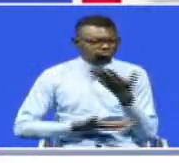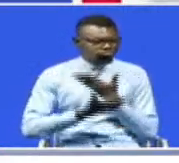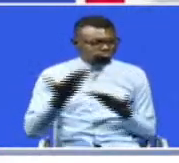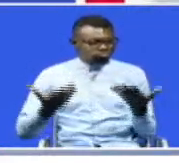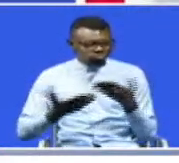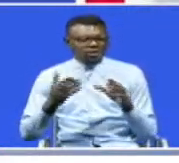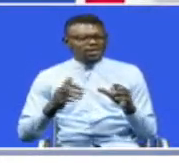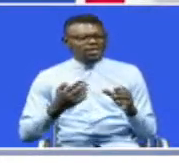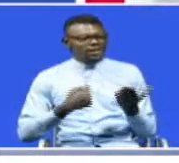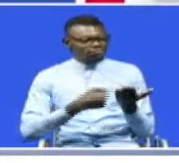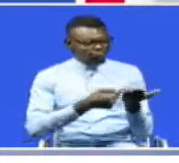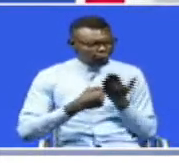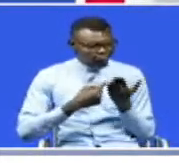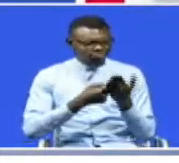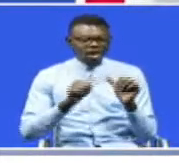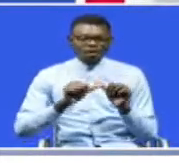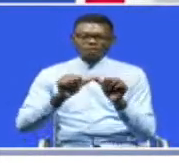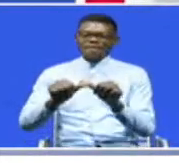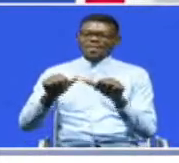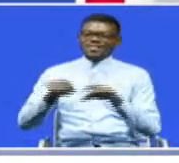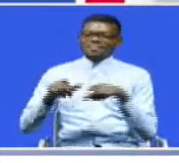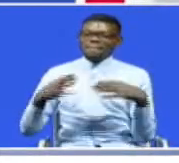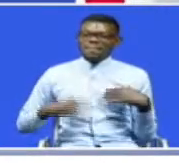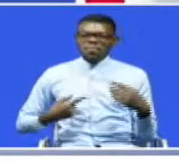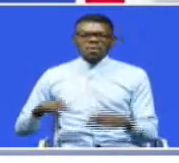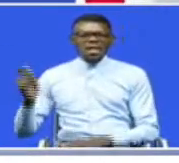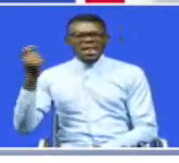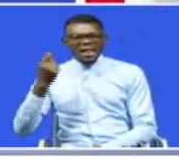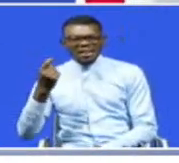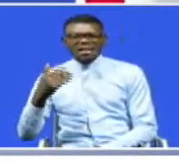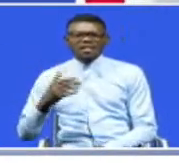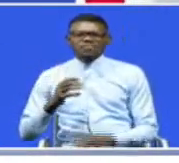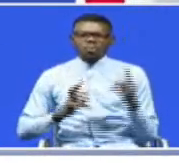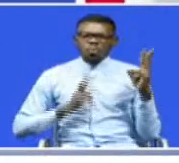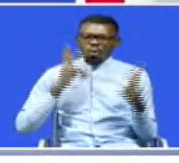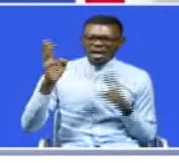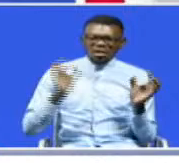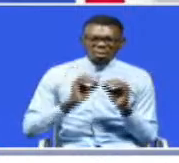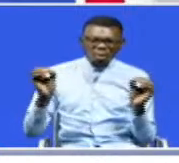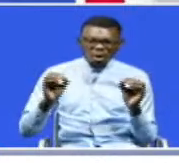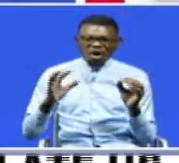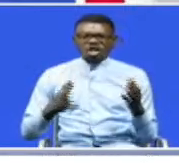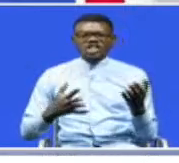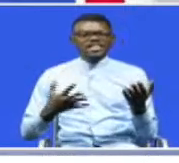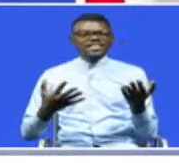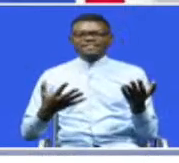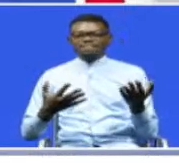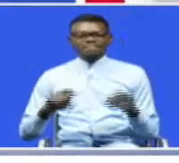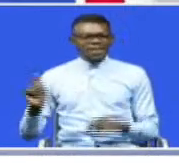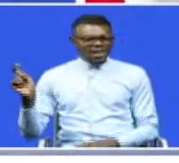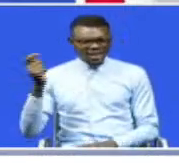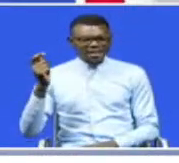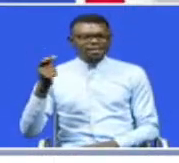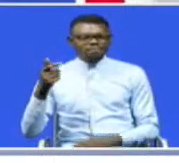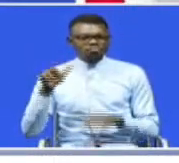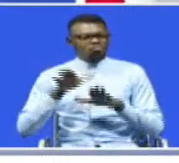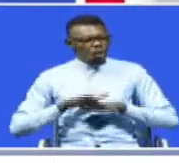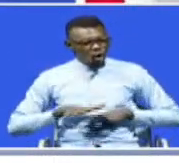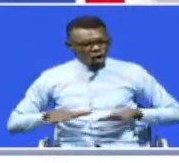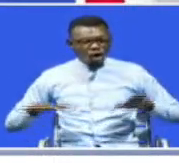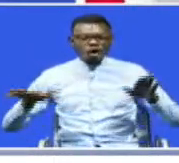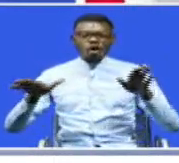kuzungumza pamoja kama wa Kenya, bila mashurutisho, bila ya kusukumana. Kenya ni yetu sisi wote,